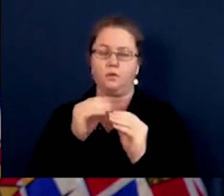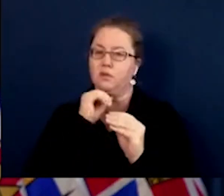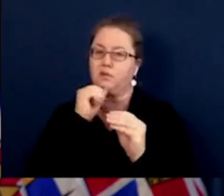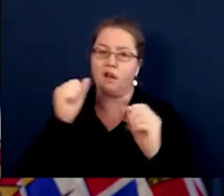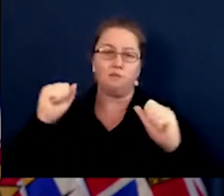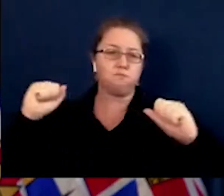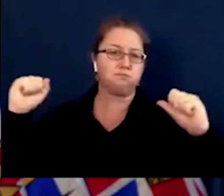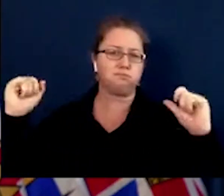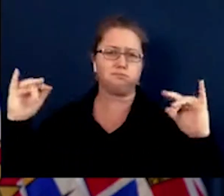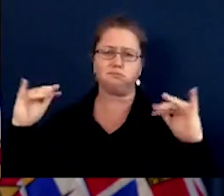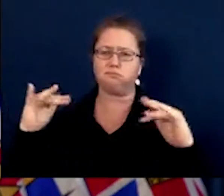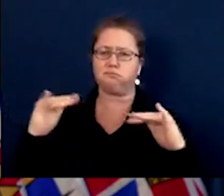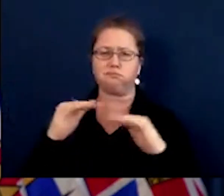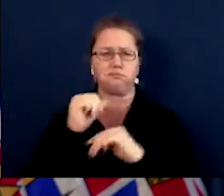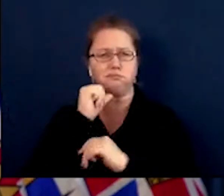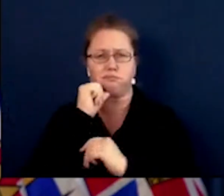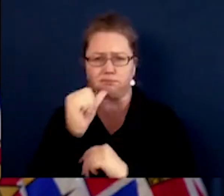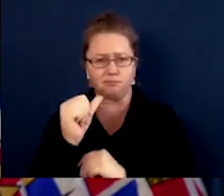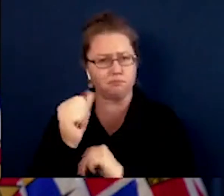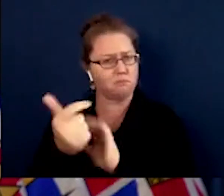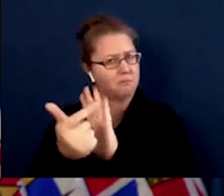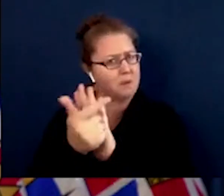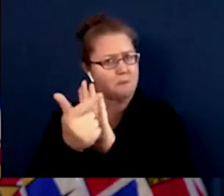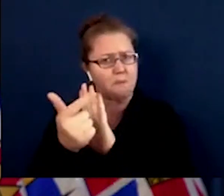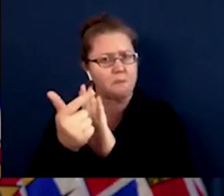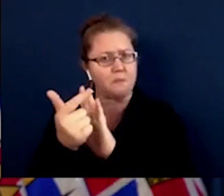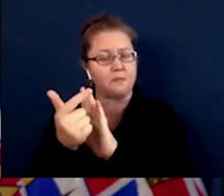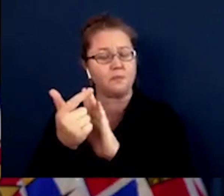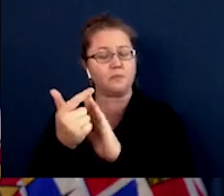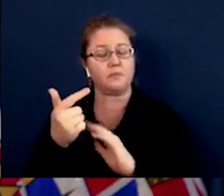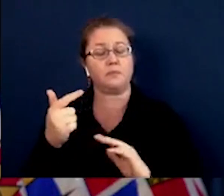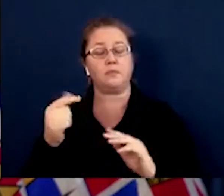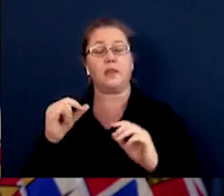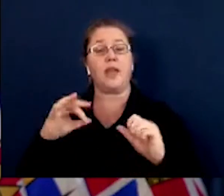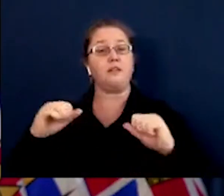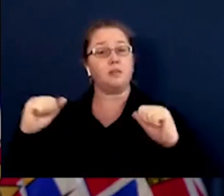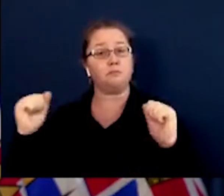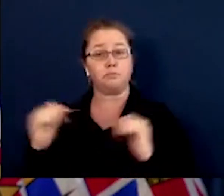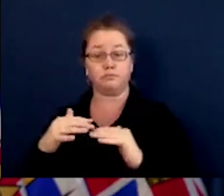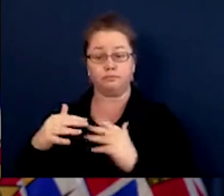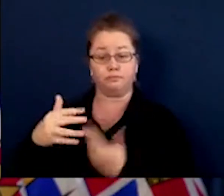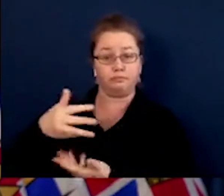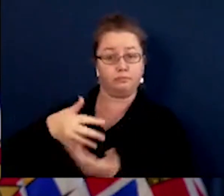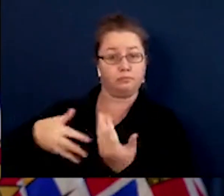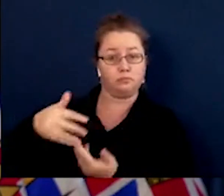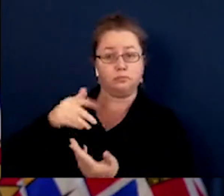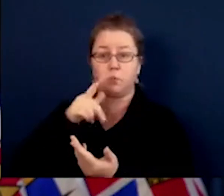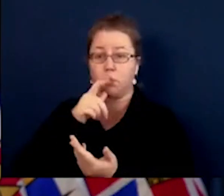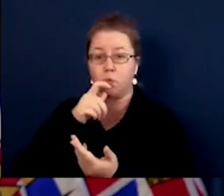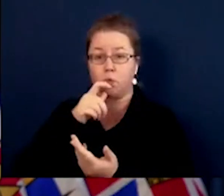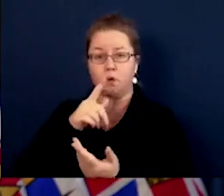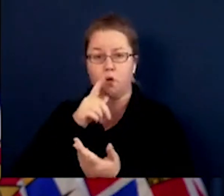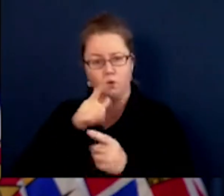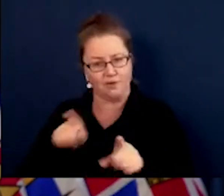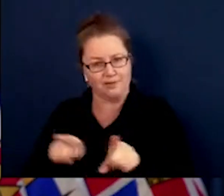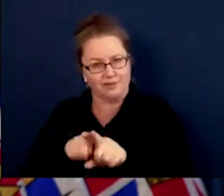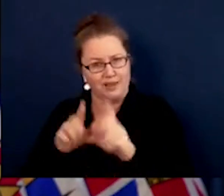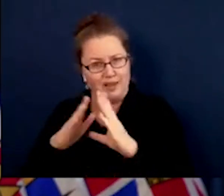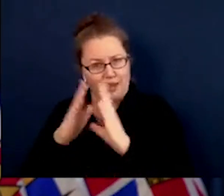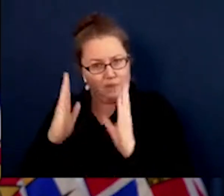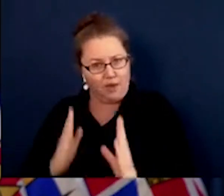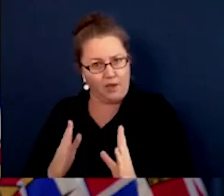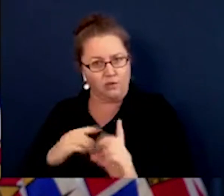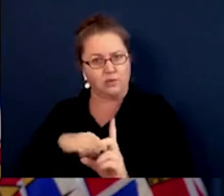possible. Every gathering needs to be our own household only, and at maximum, our